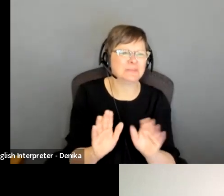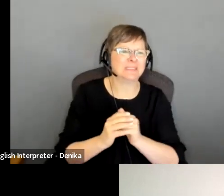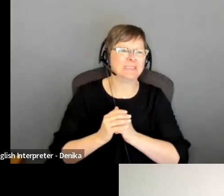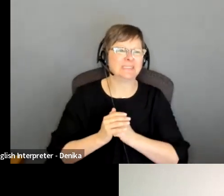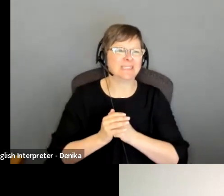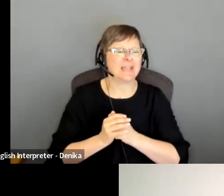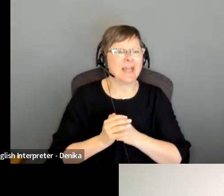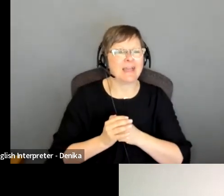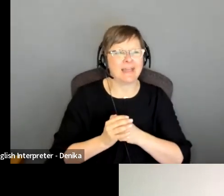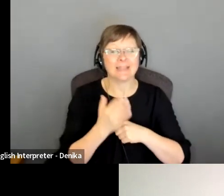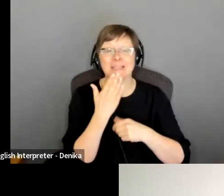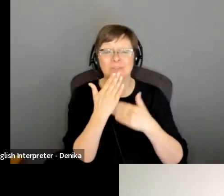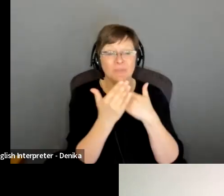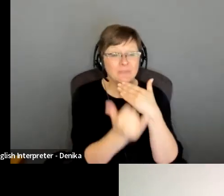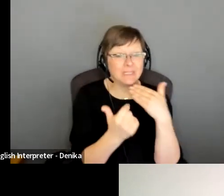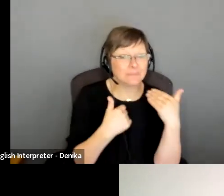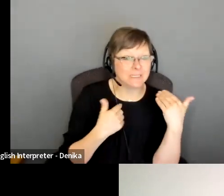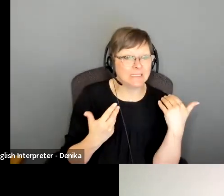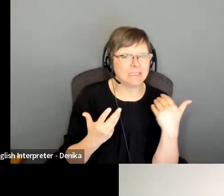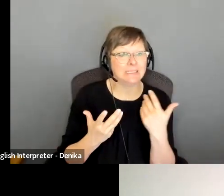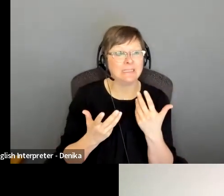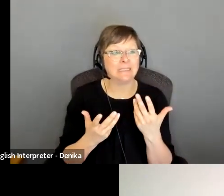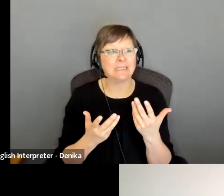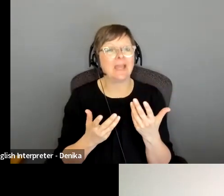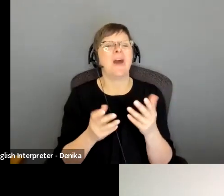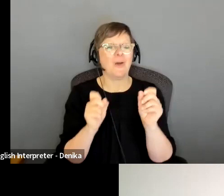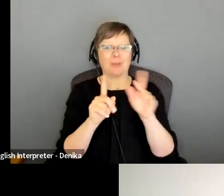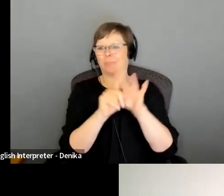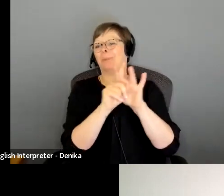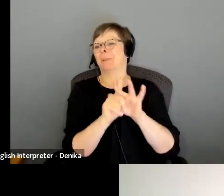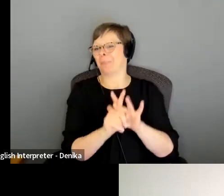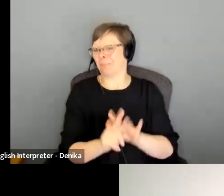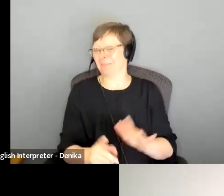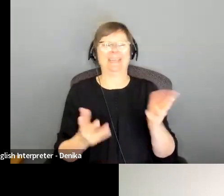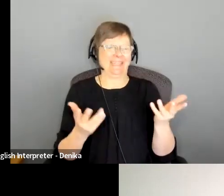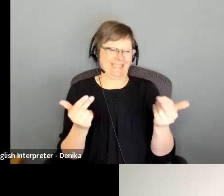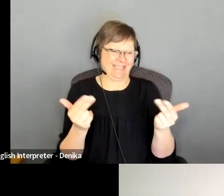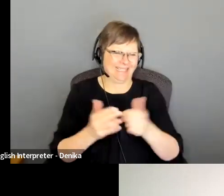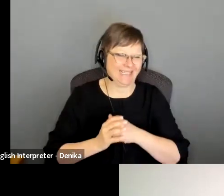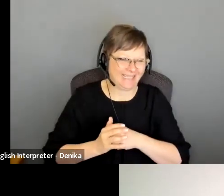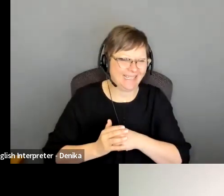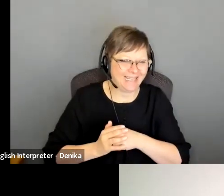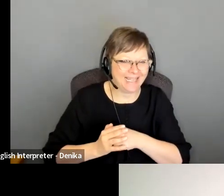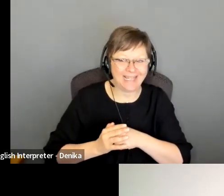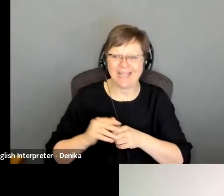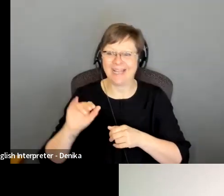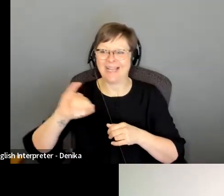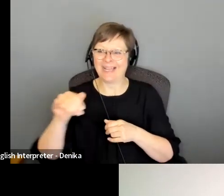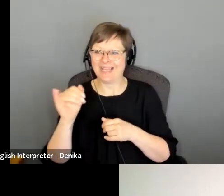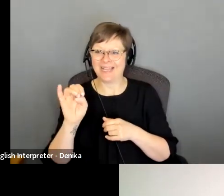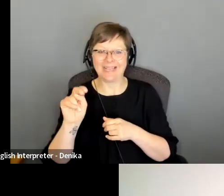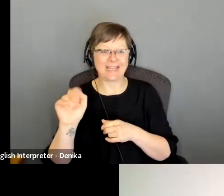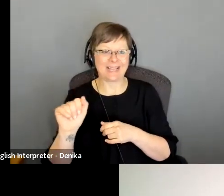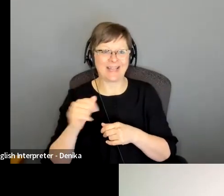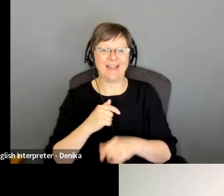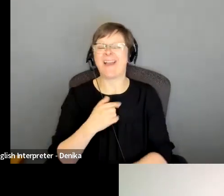Thanks for inviting me. Oh, there we go. They're coming now. Yeah, tell them I'm feeling like having